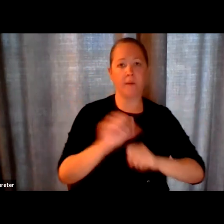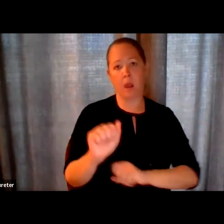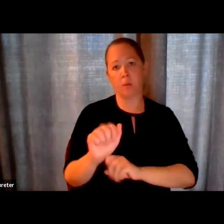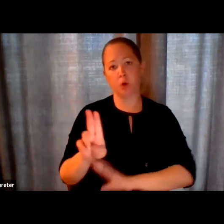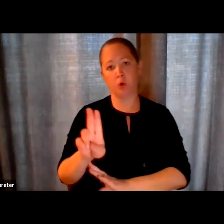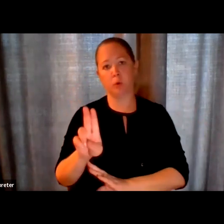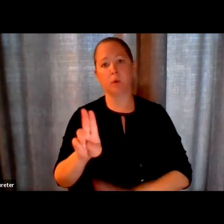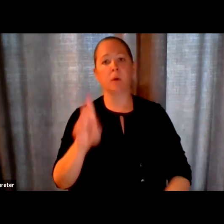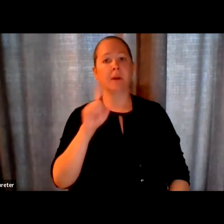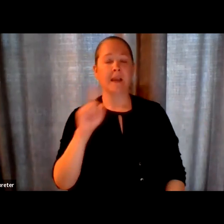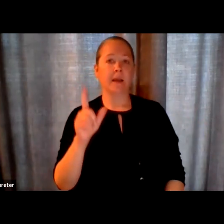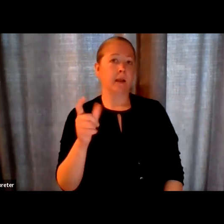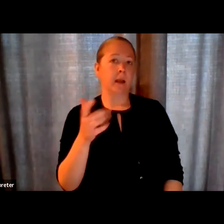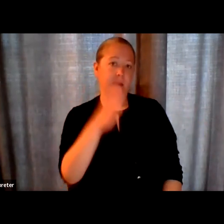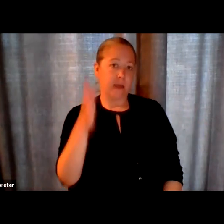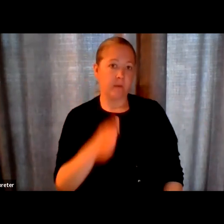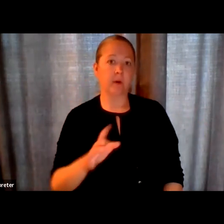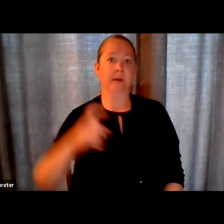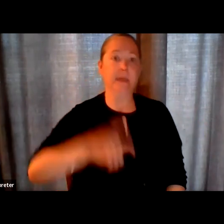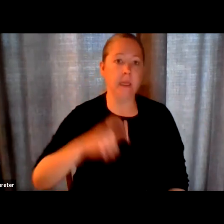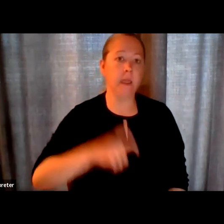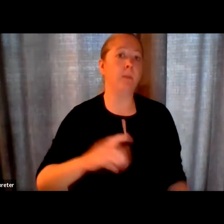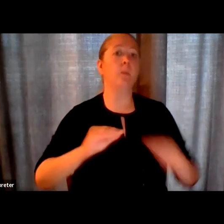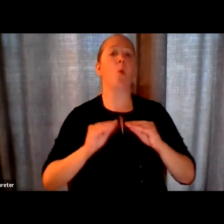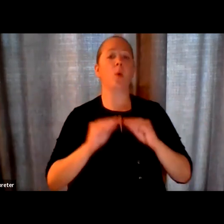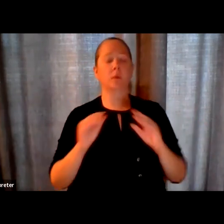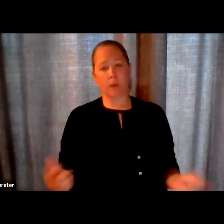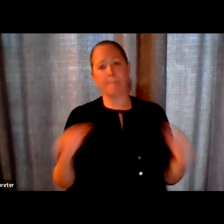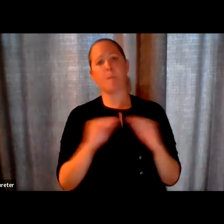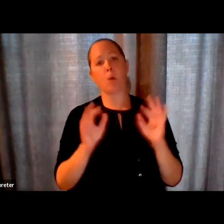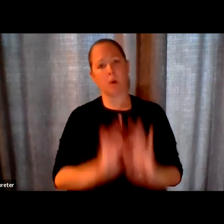been more needed and more important.